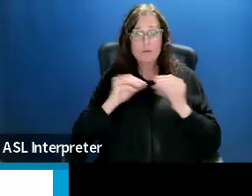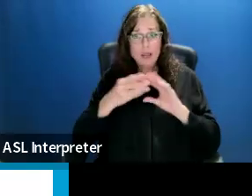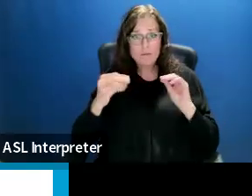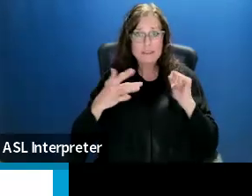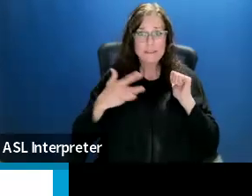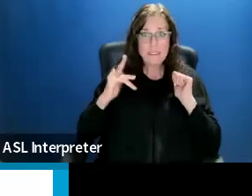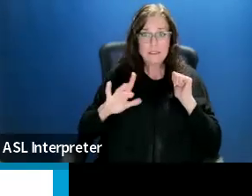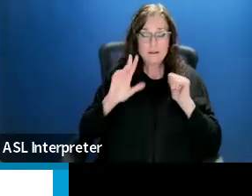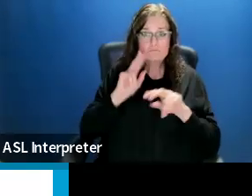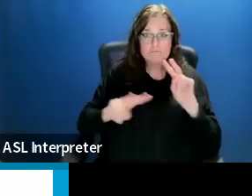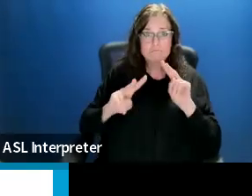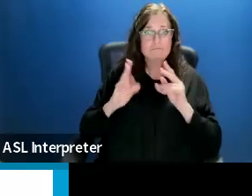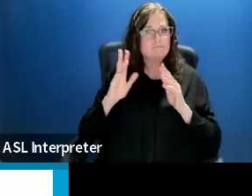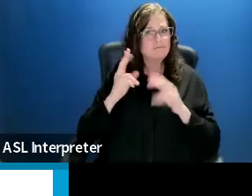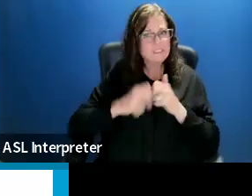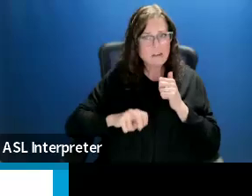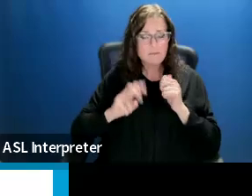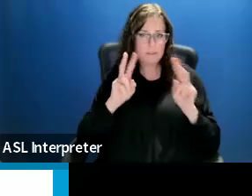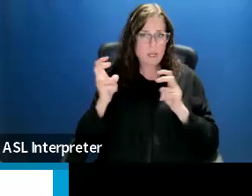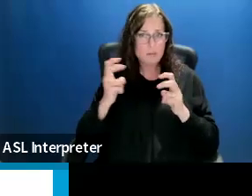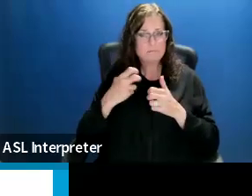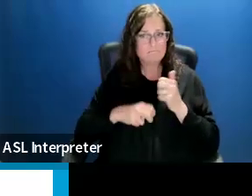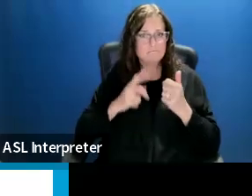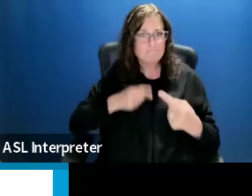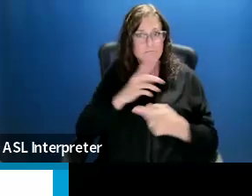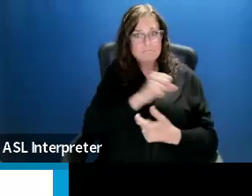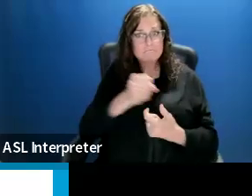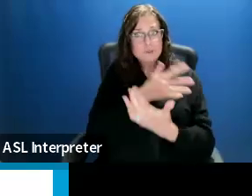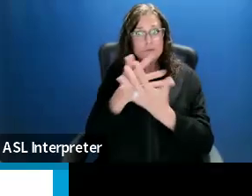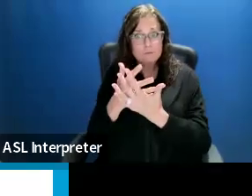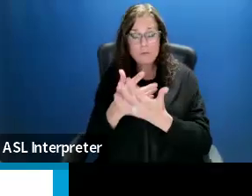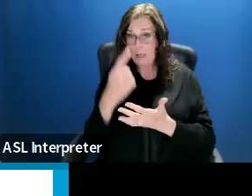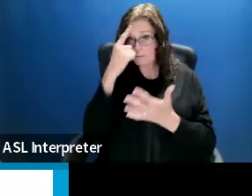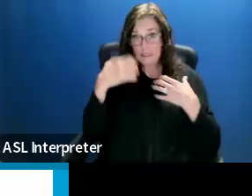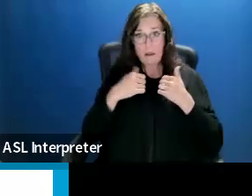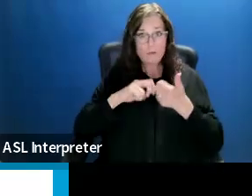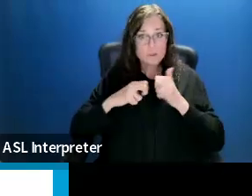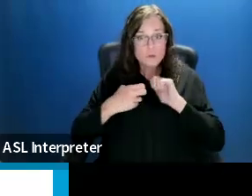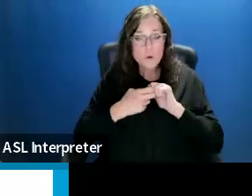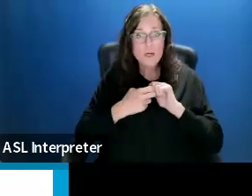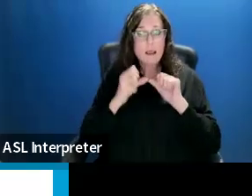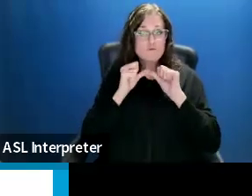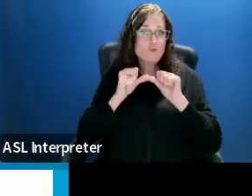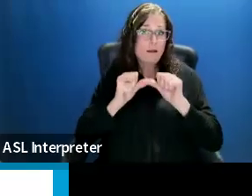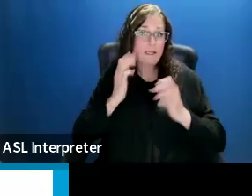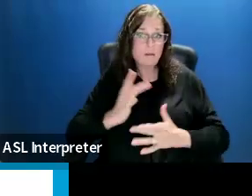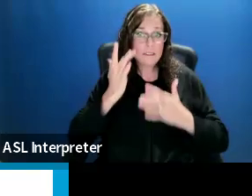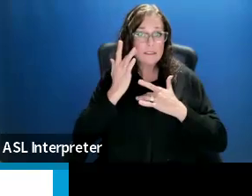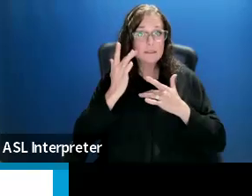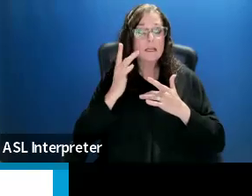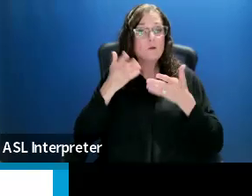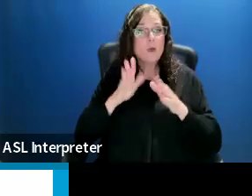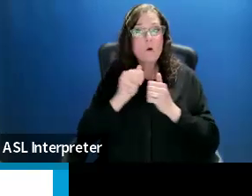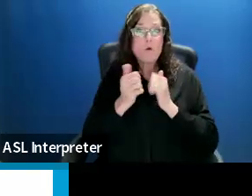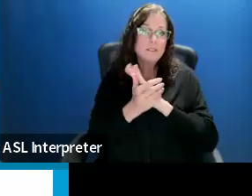sensitively examines tough topics such as the hardships of incarceration, mental health disorders, and chronic illness in the way only